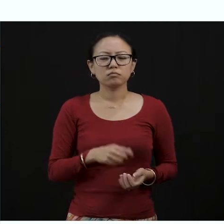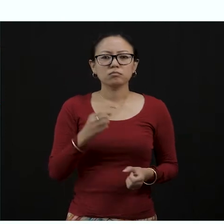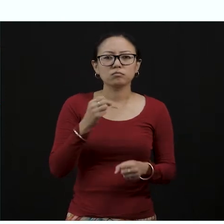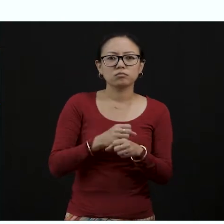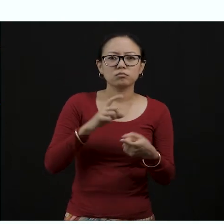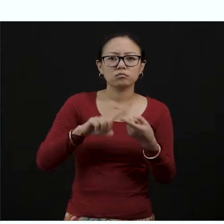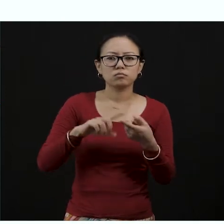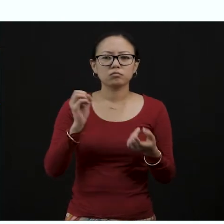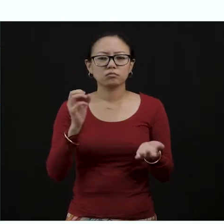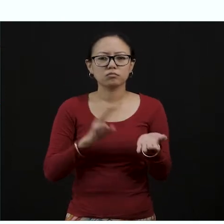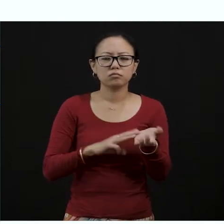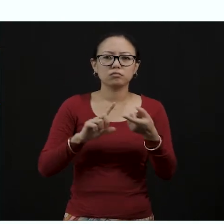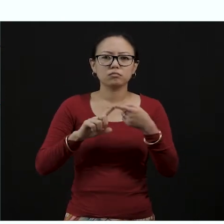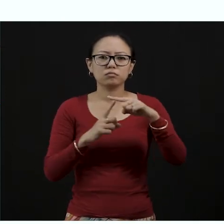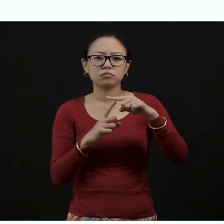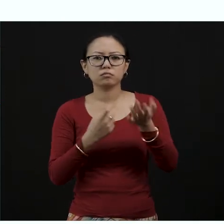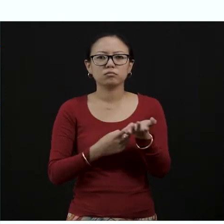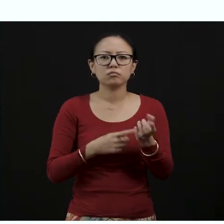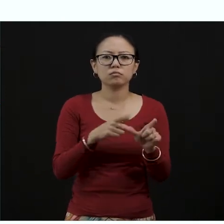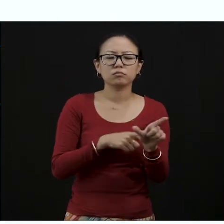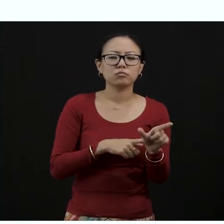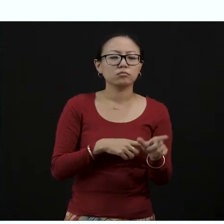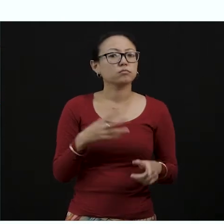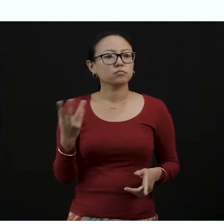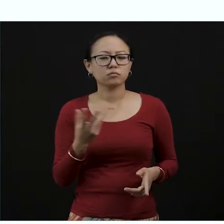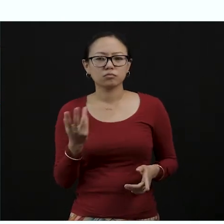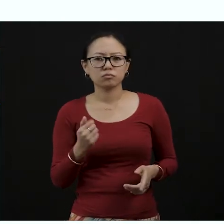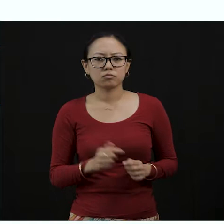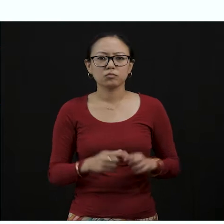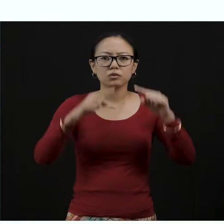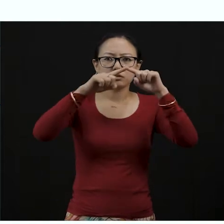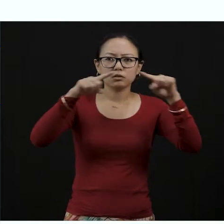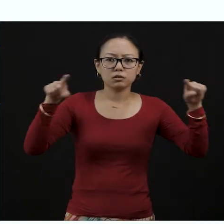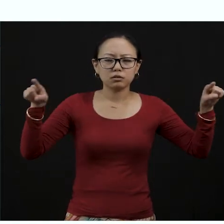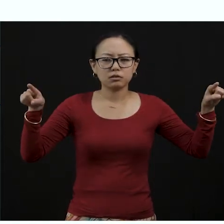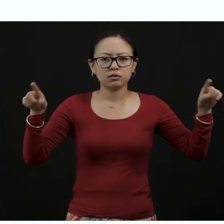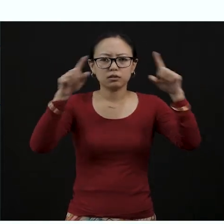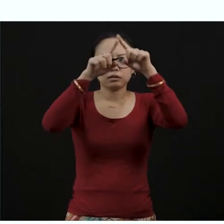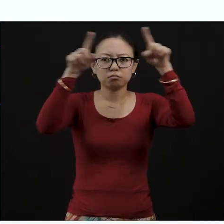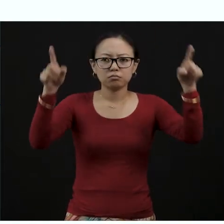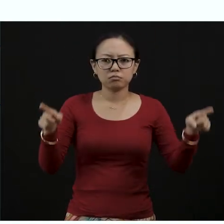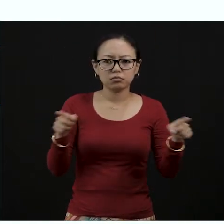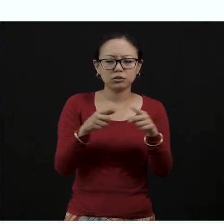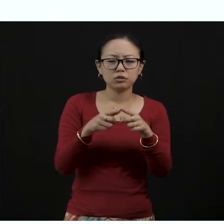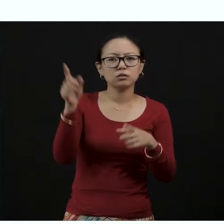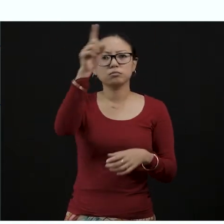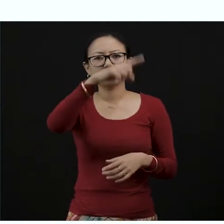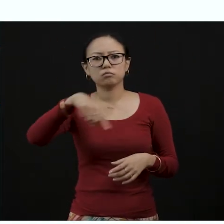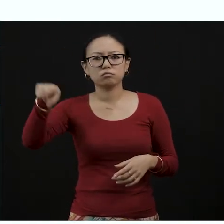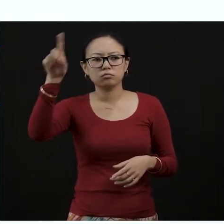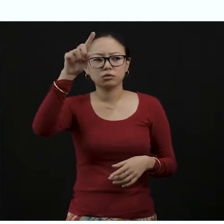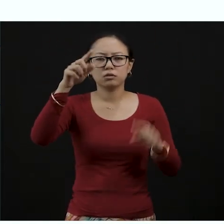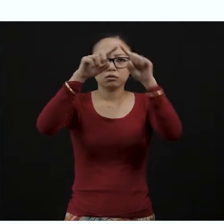that deals with measurements and properties of different points, lines, shapes, and angles, etc. So here geometry deals